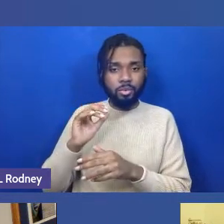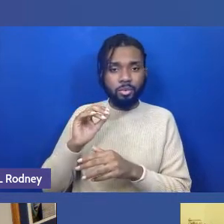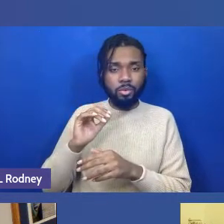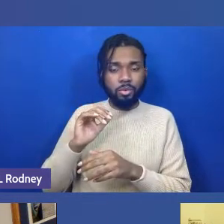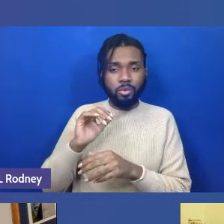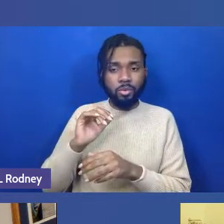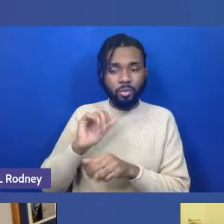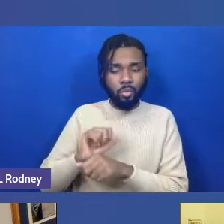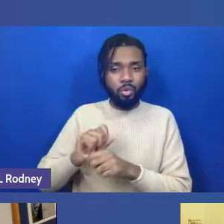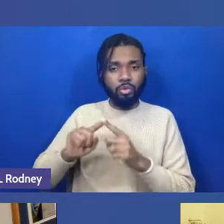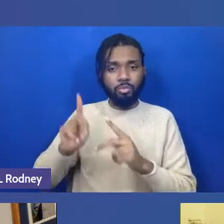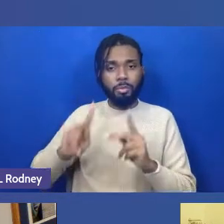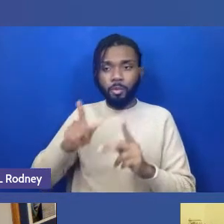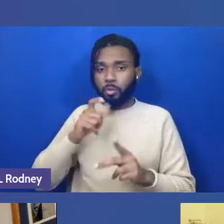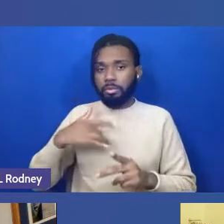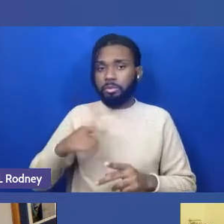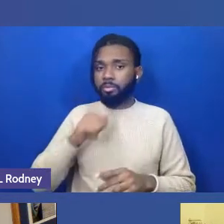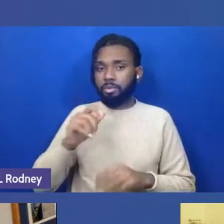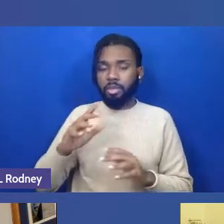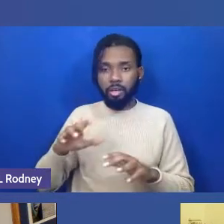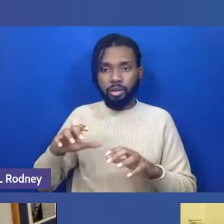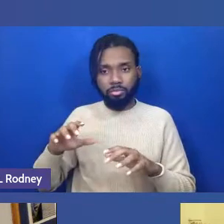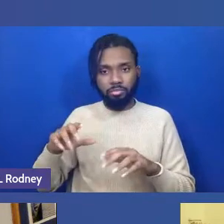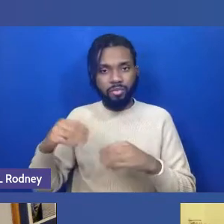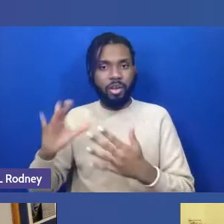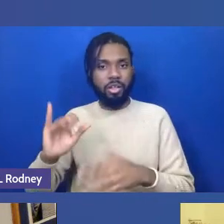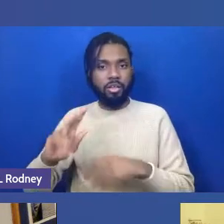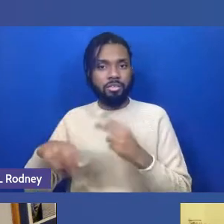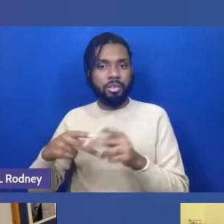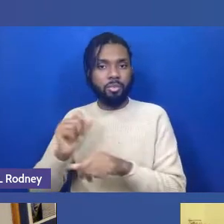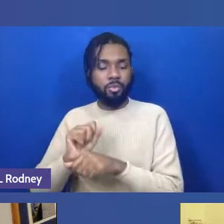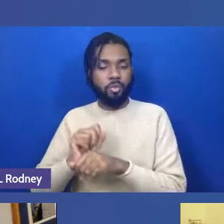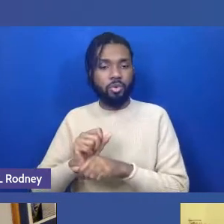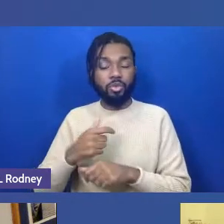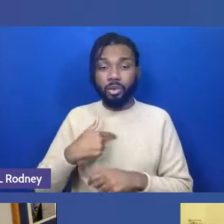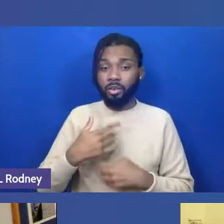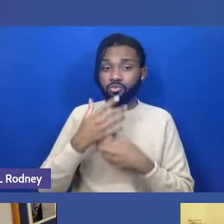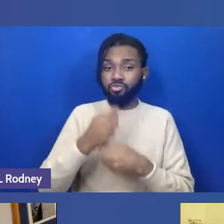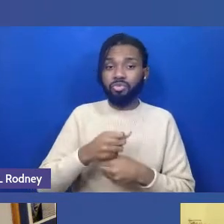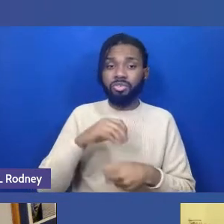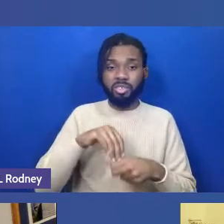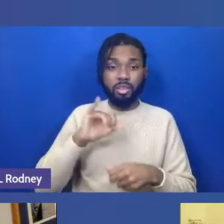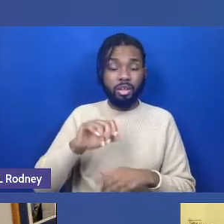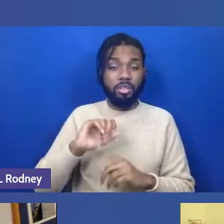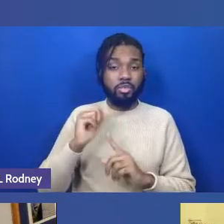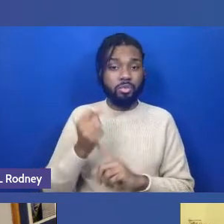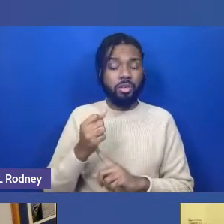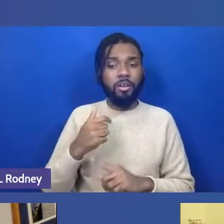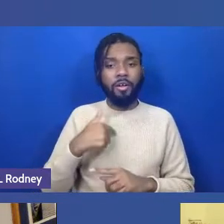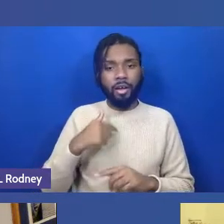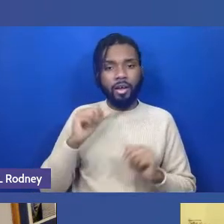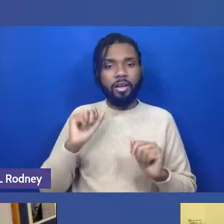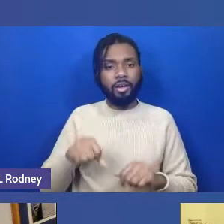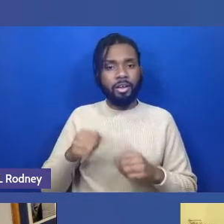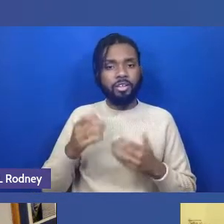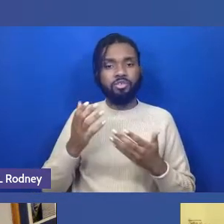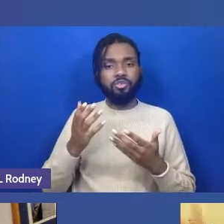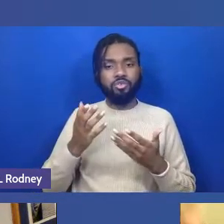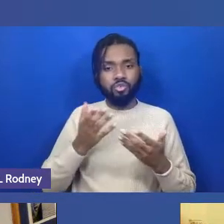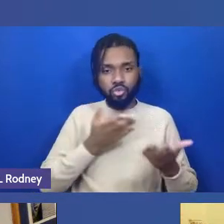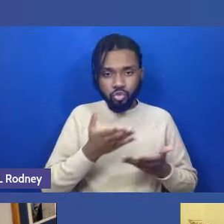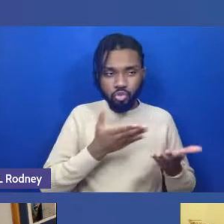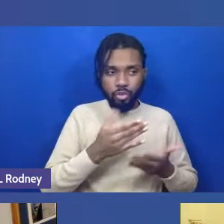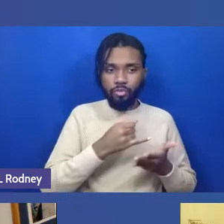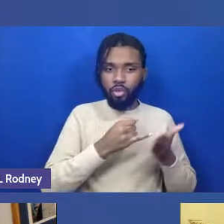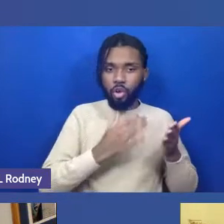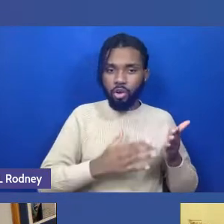challenging work. And I also trust that in that situation, I can be as in service to the artist and caring of the artist